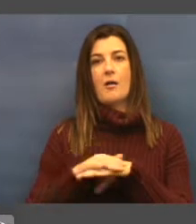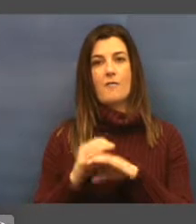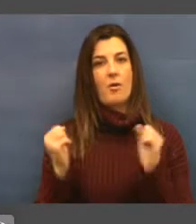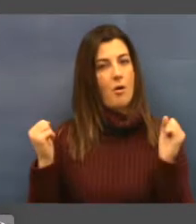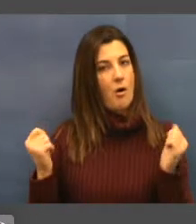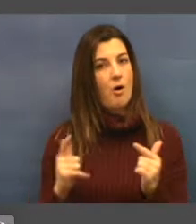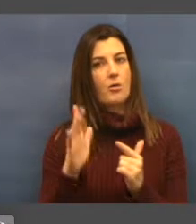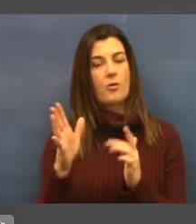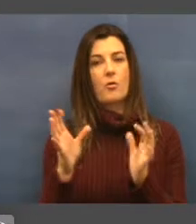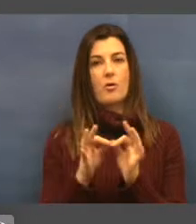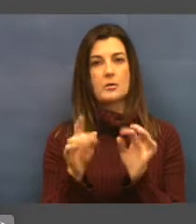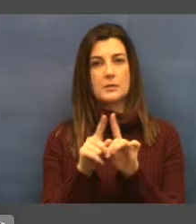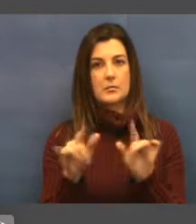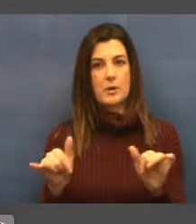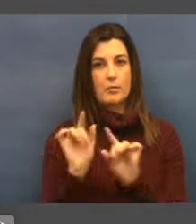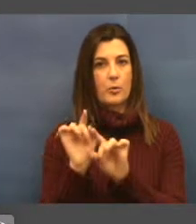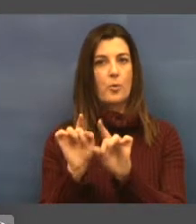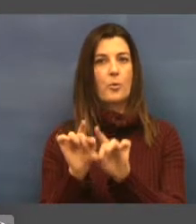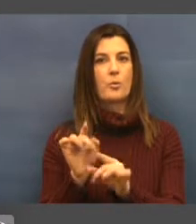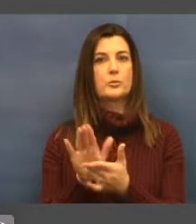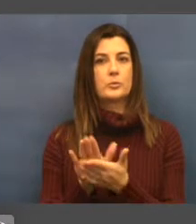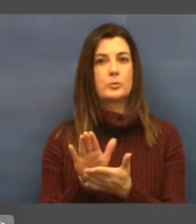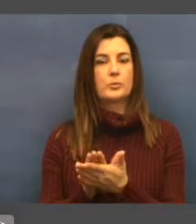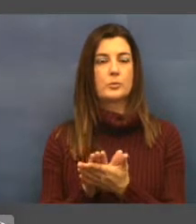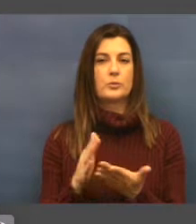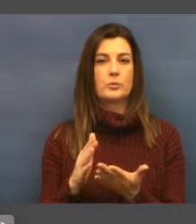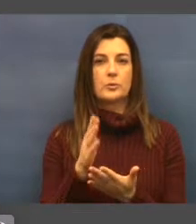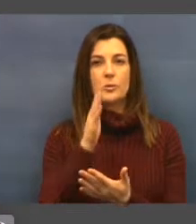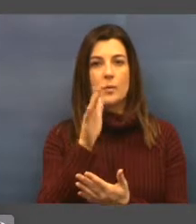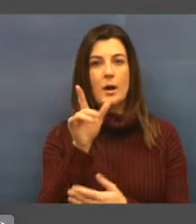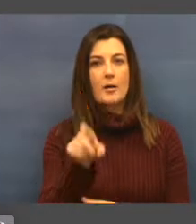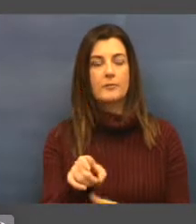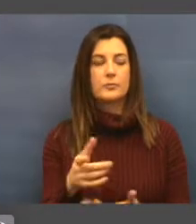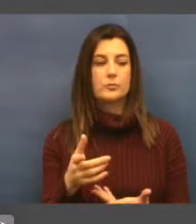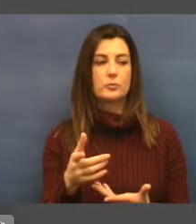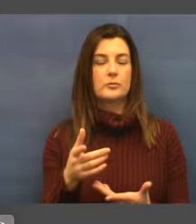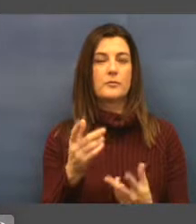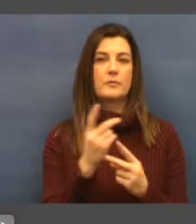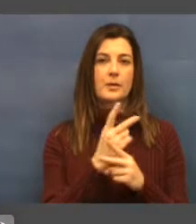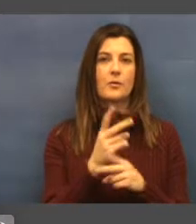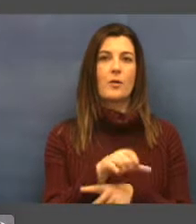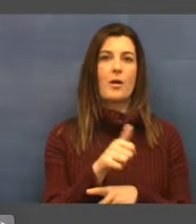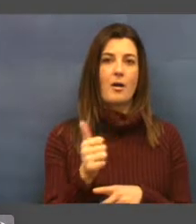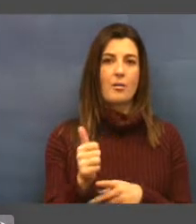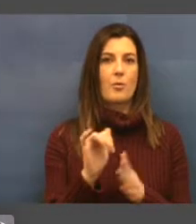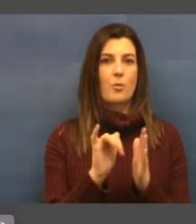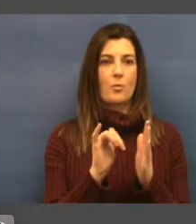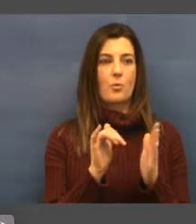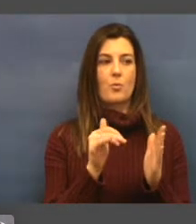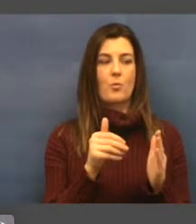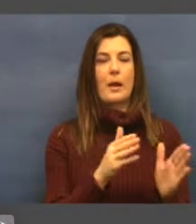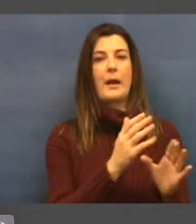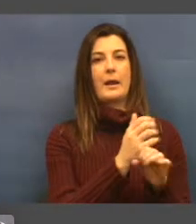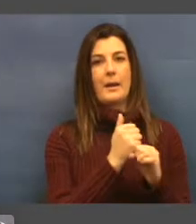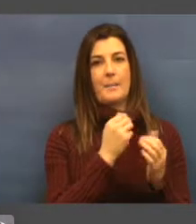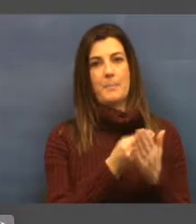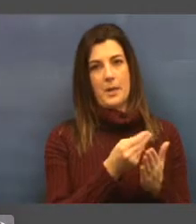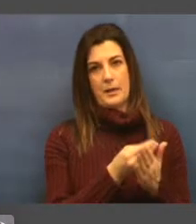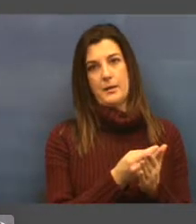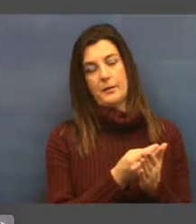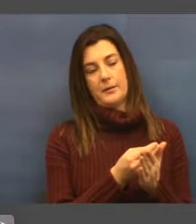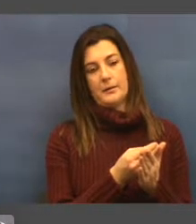all of your costs while you're in school. So you will have to have some other sources of income or some other resources to pull